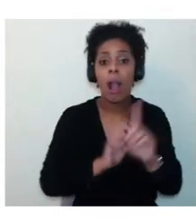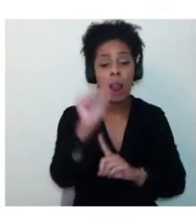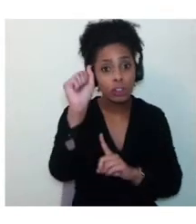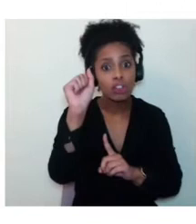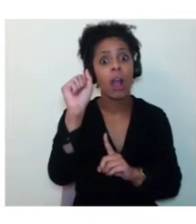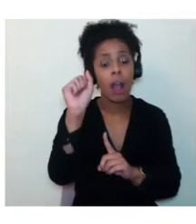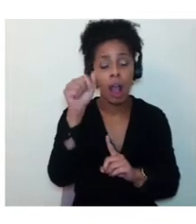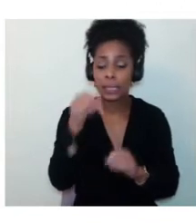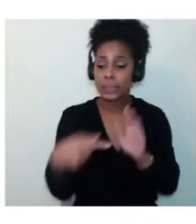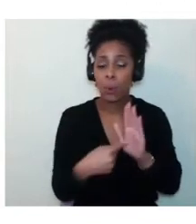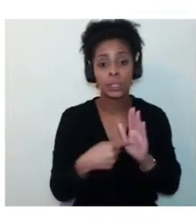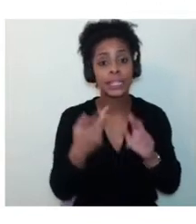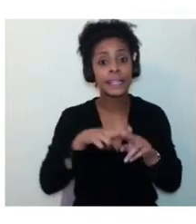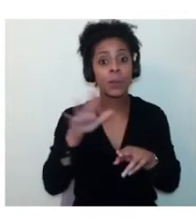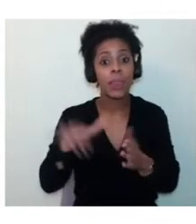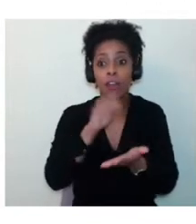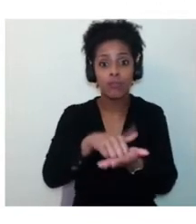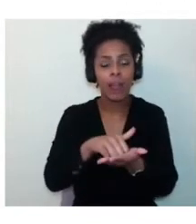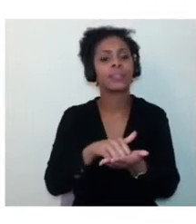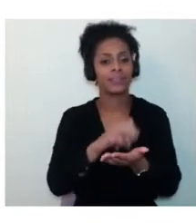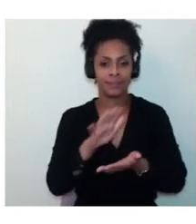and you're onto that winning path. So